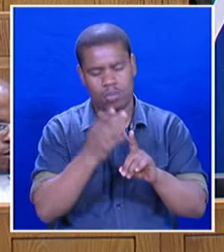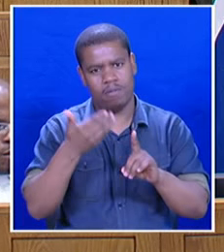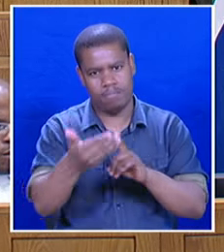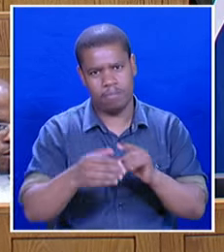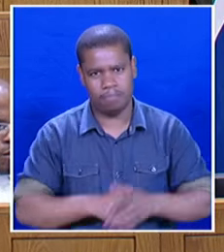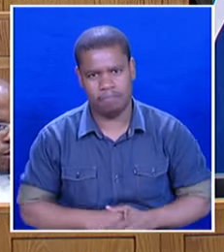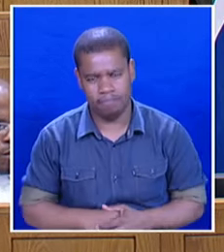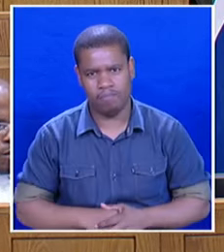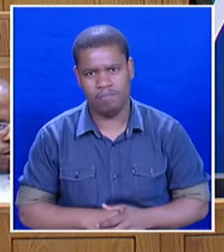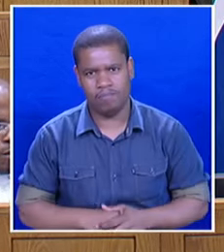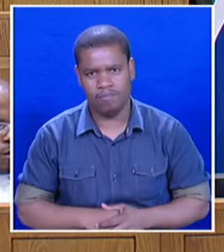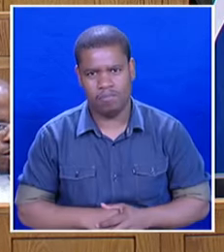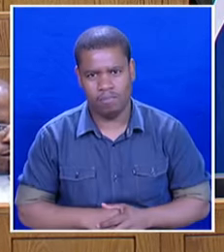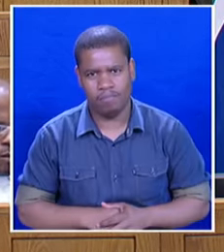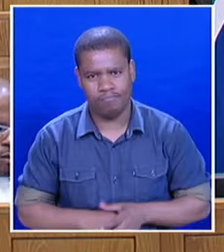Thanks.